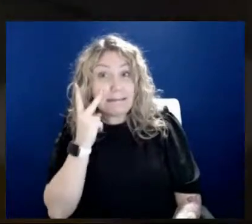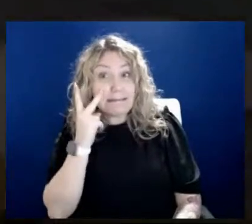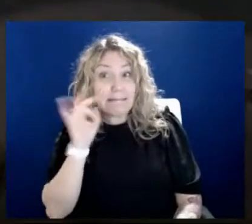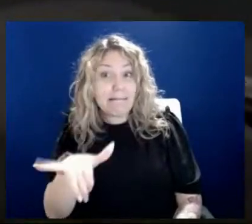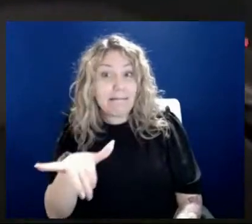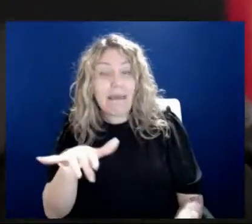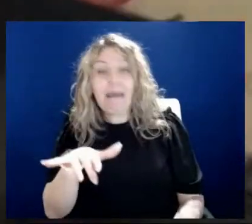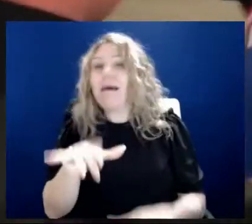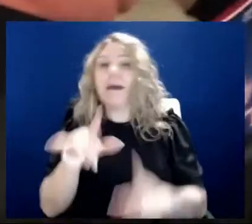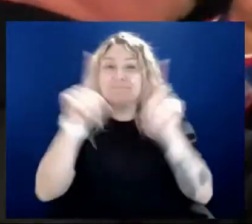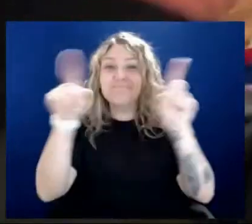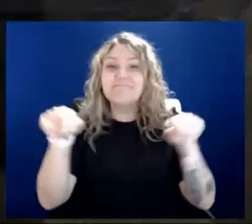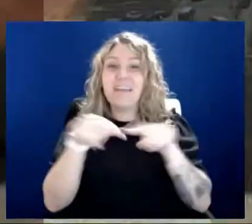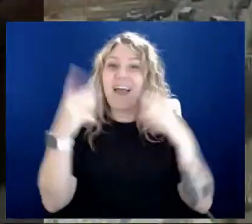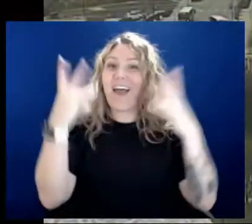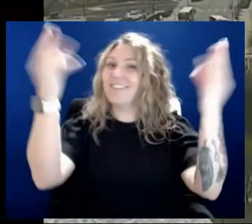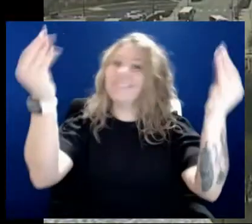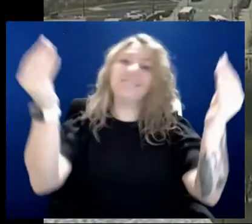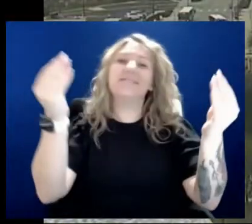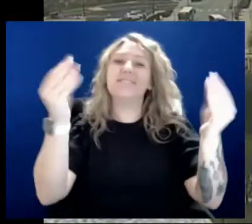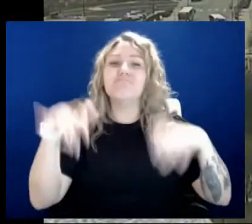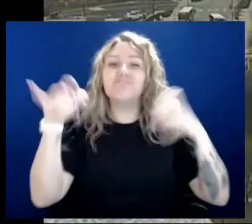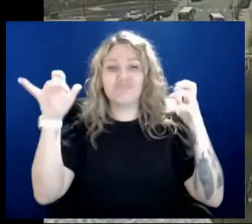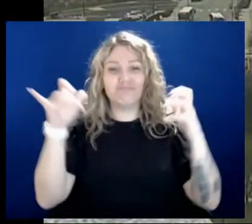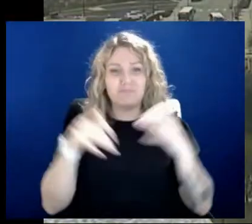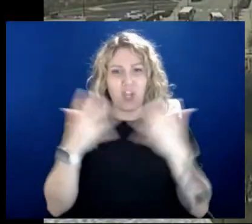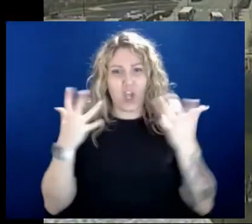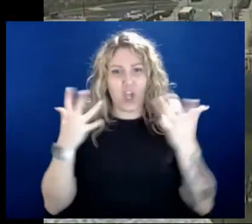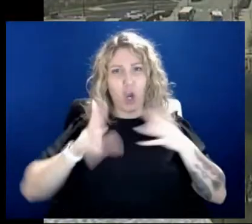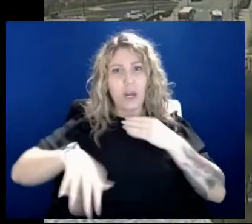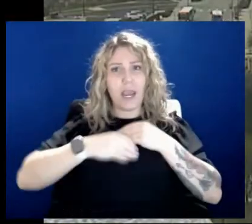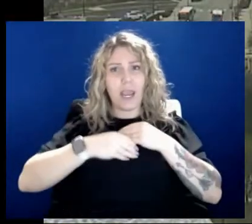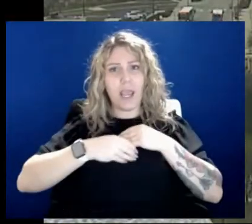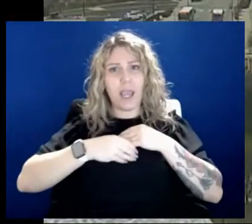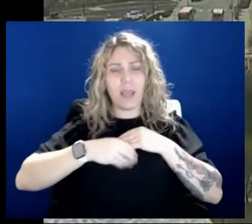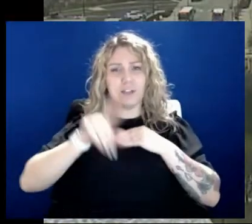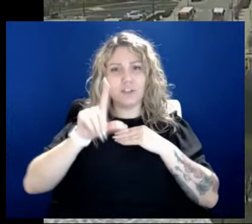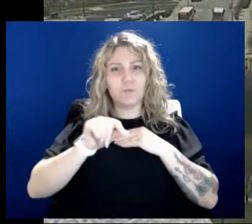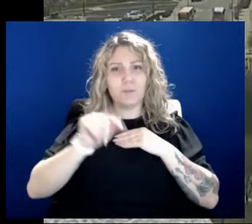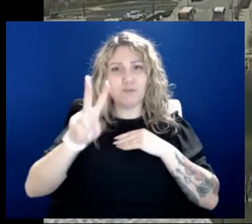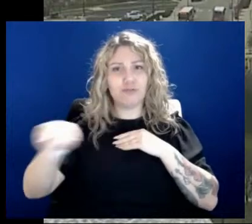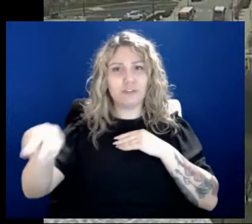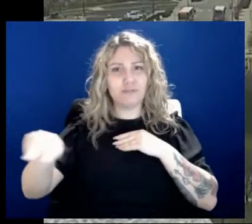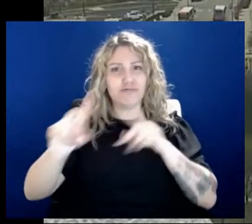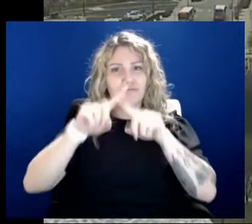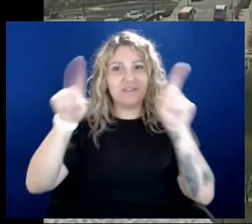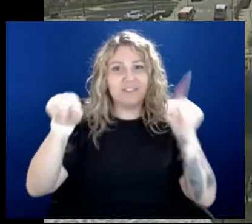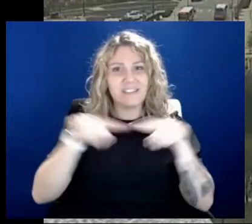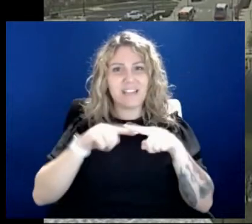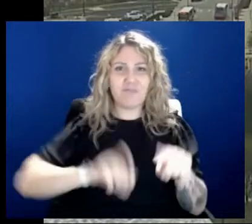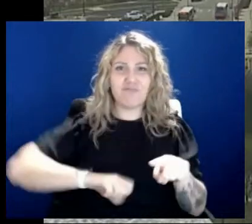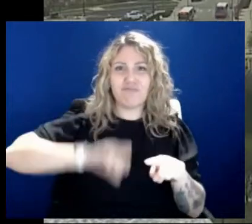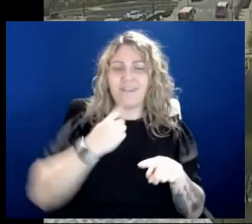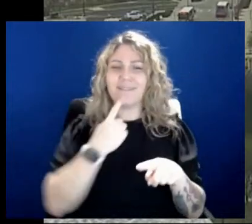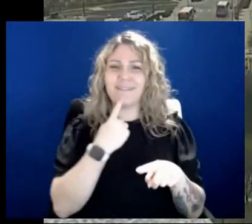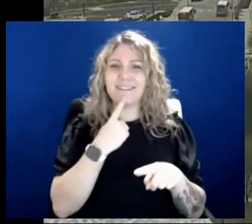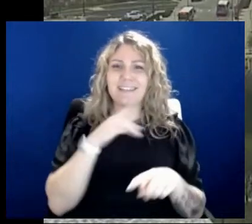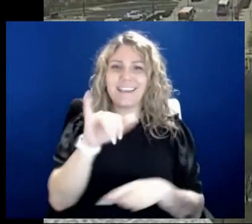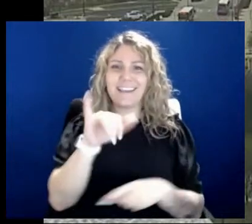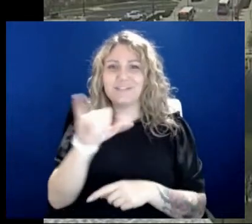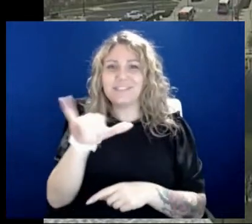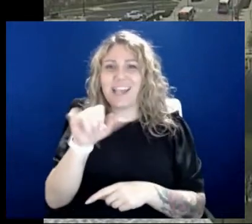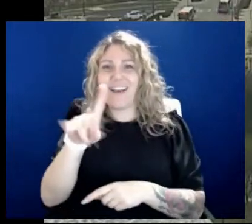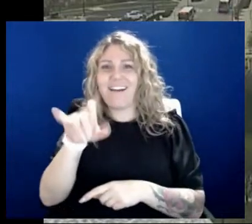Fieldhouse? I think they already added the 2022 sign, proudly saying that the Jayhawks are the national